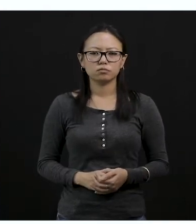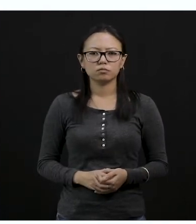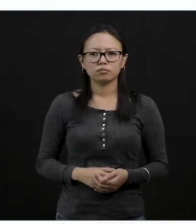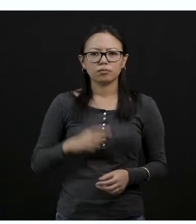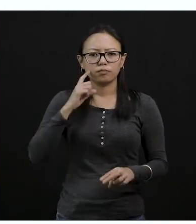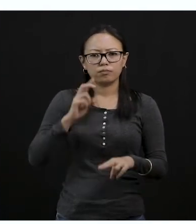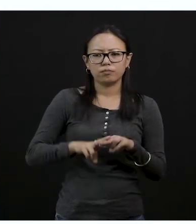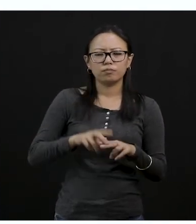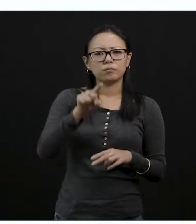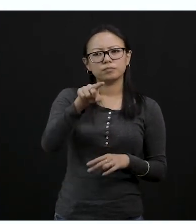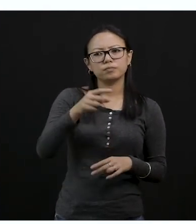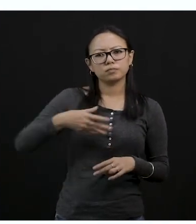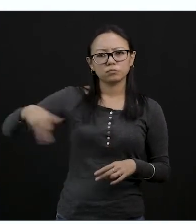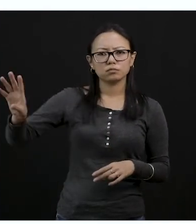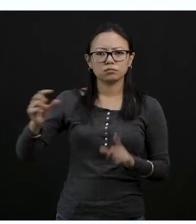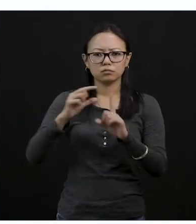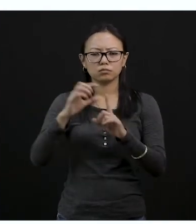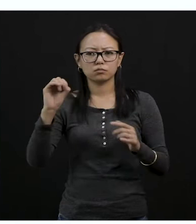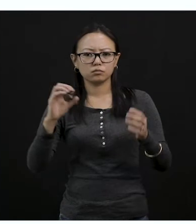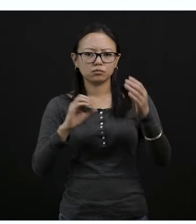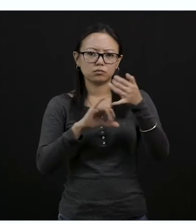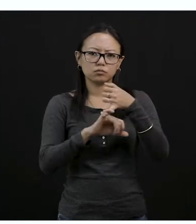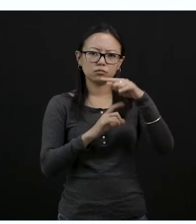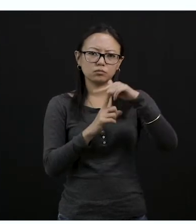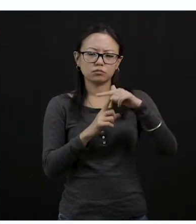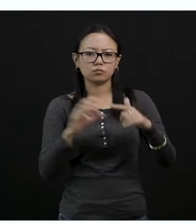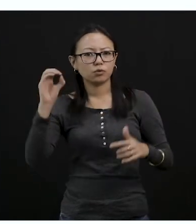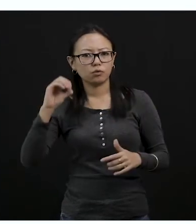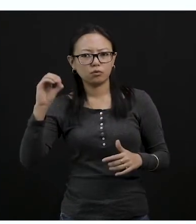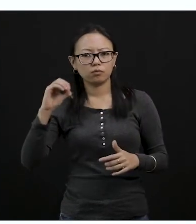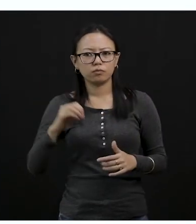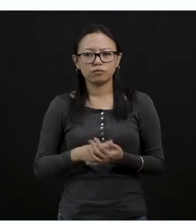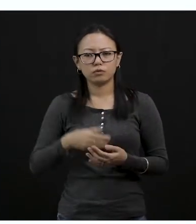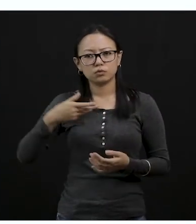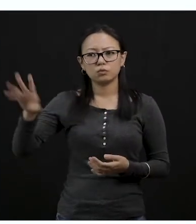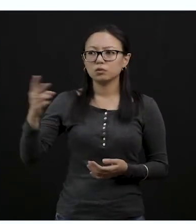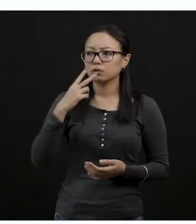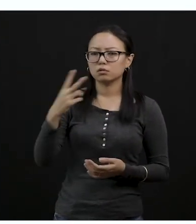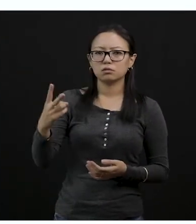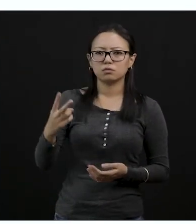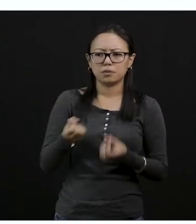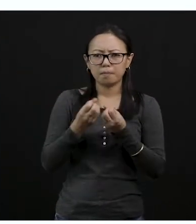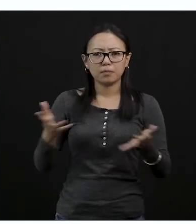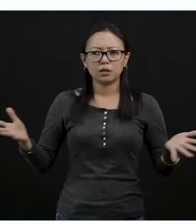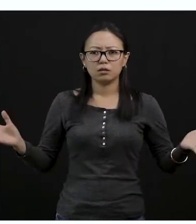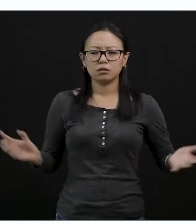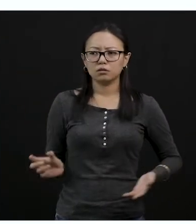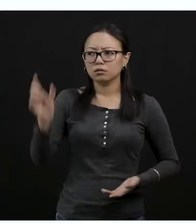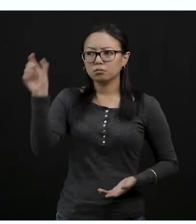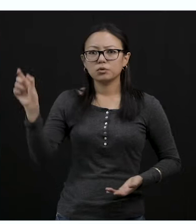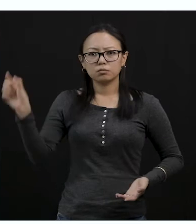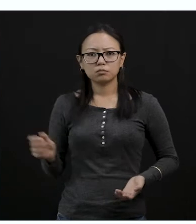that there are so many people who are working in the post office. Some of them takes the letter, they check,